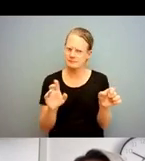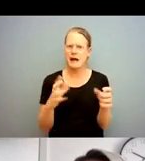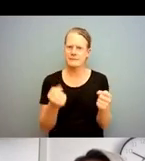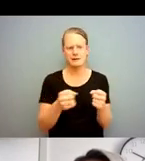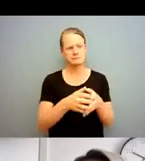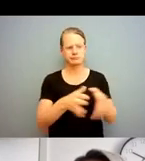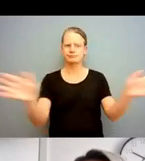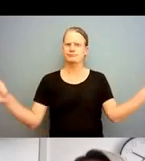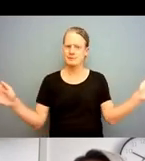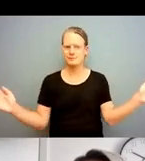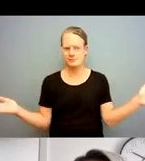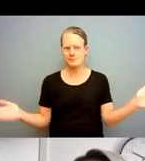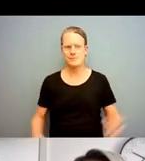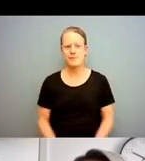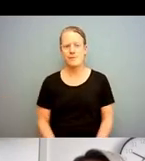the,